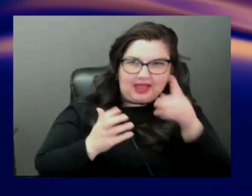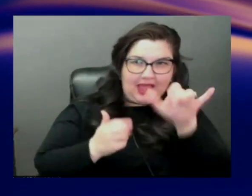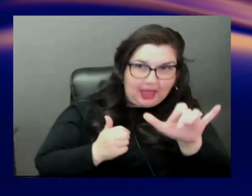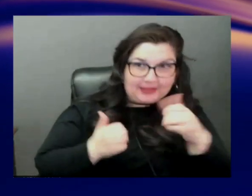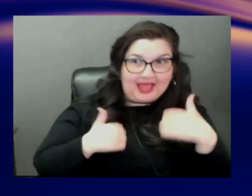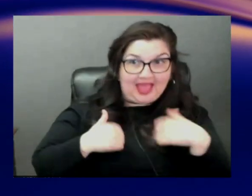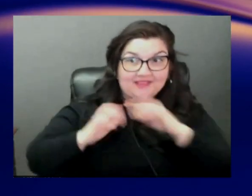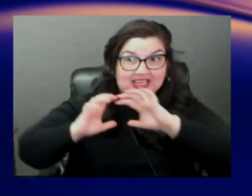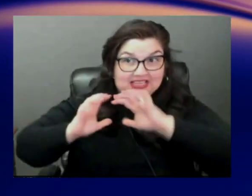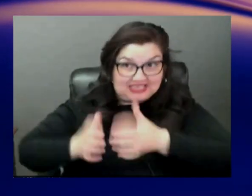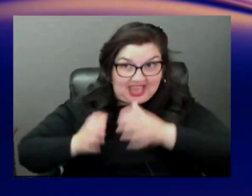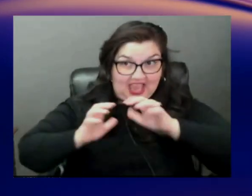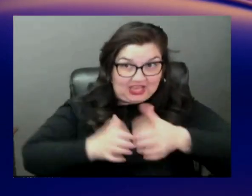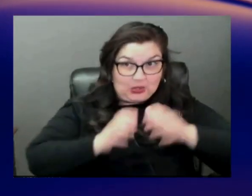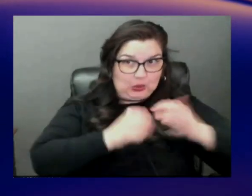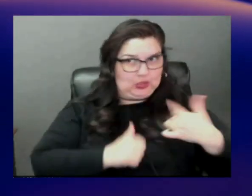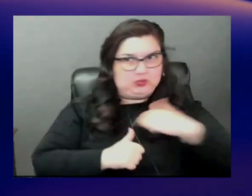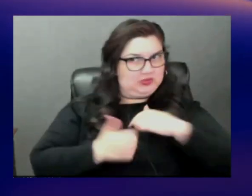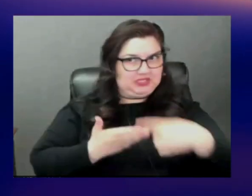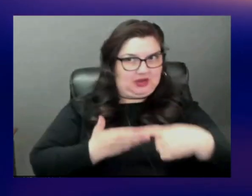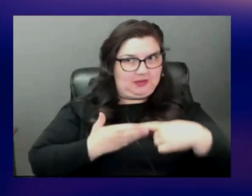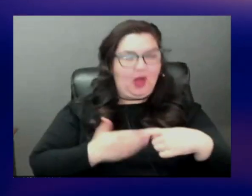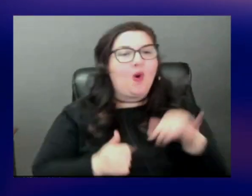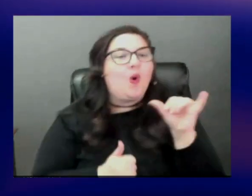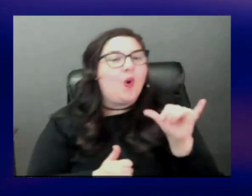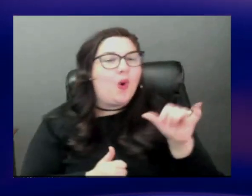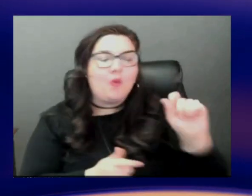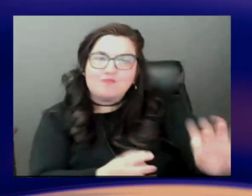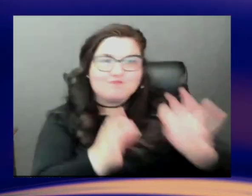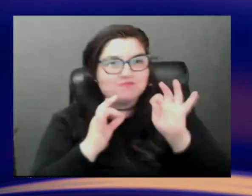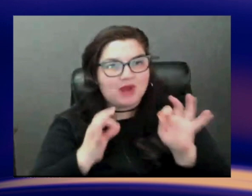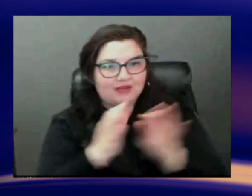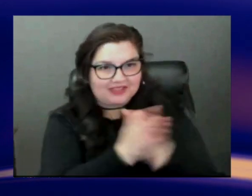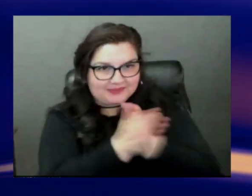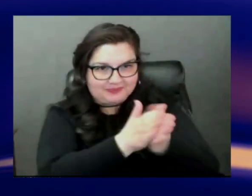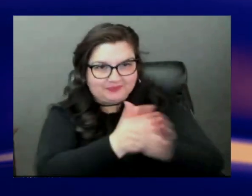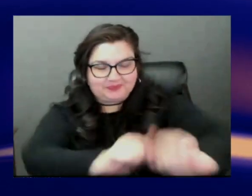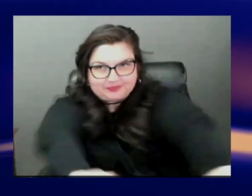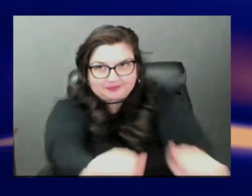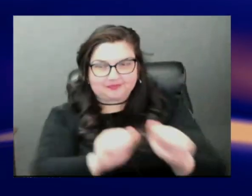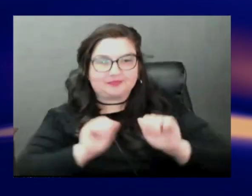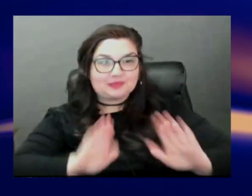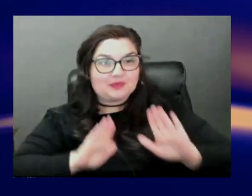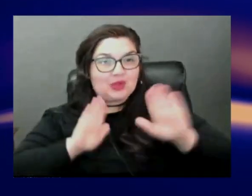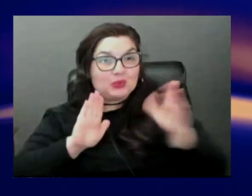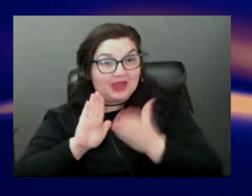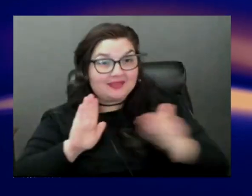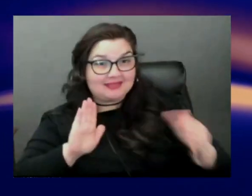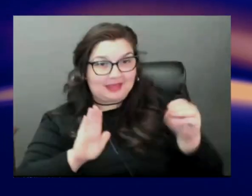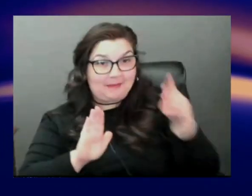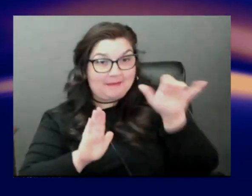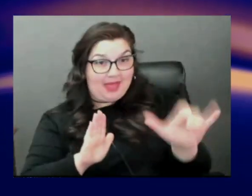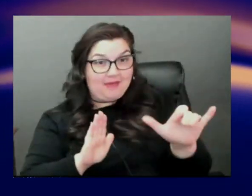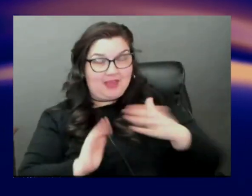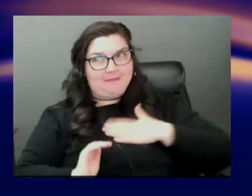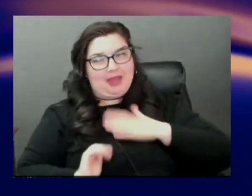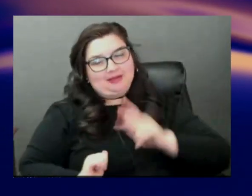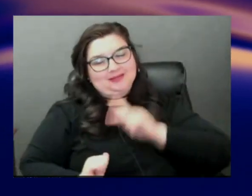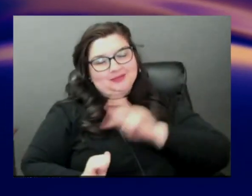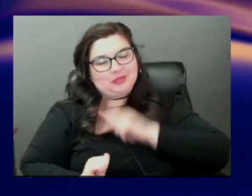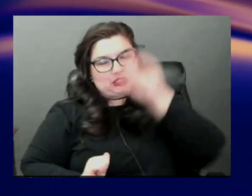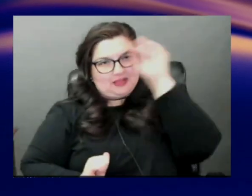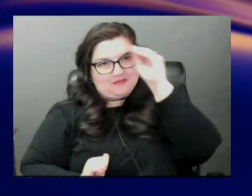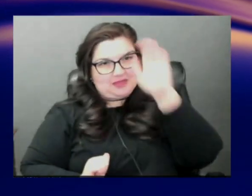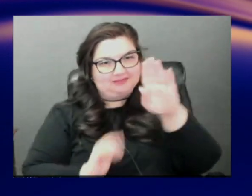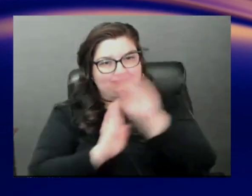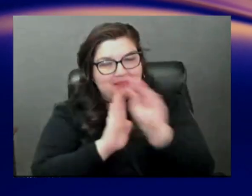categories. We didn't Absolutely. talk about that. Oh, okay. Yeah, so perfect. So one of the great things about Amplify, in my personal opinion, and just a little bit of background about